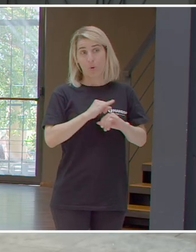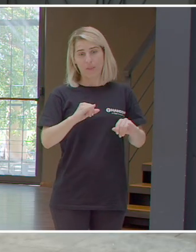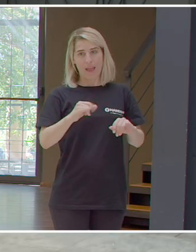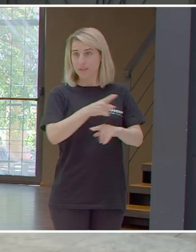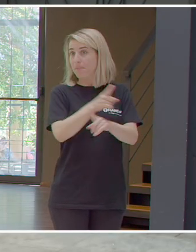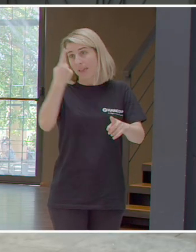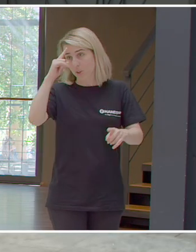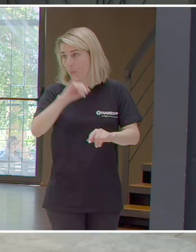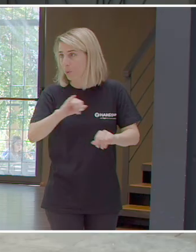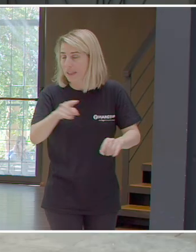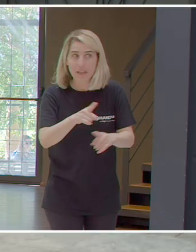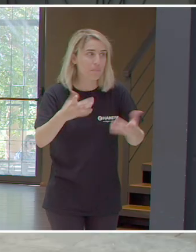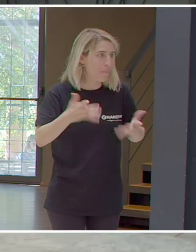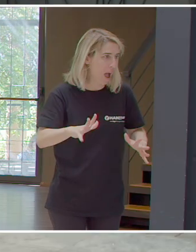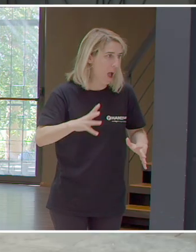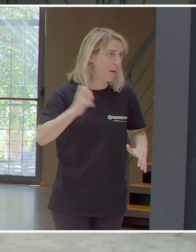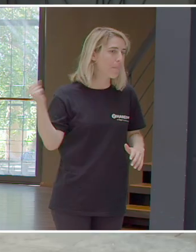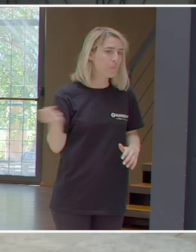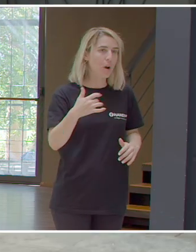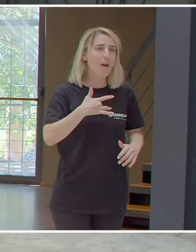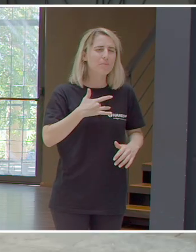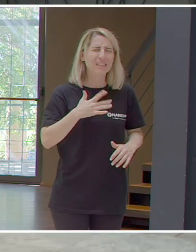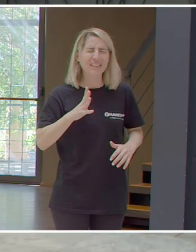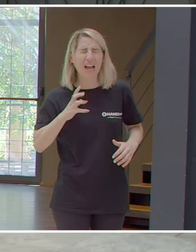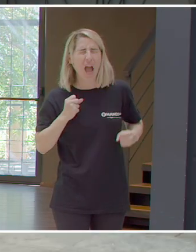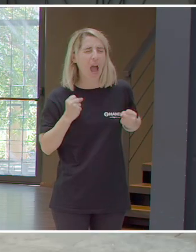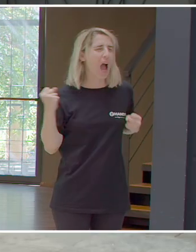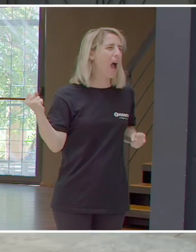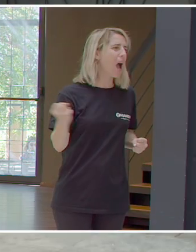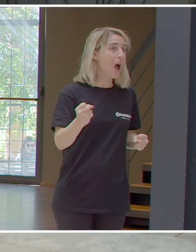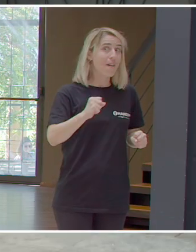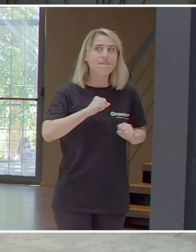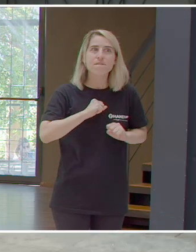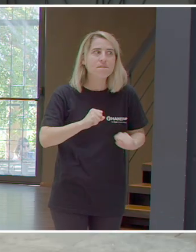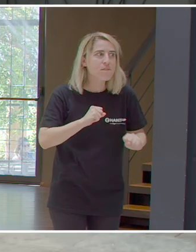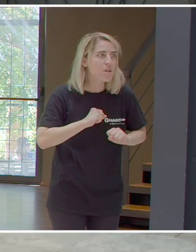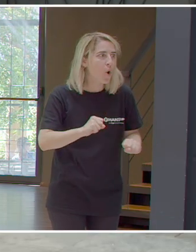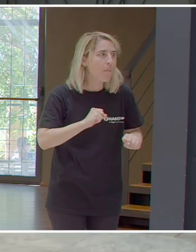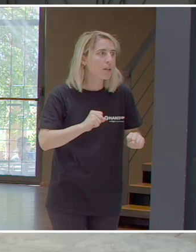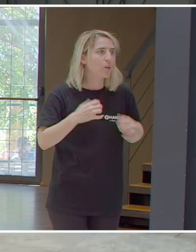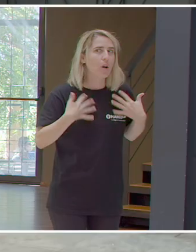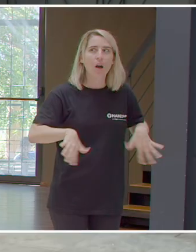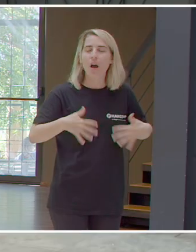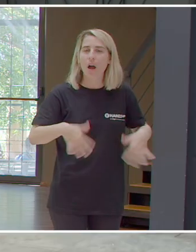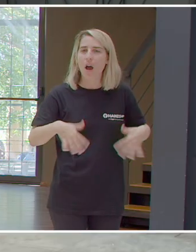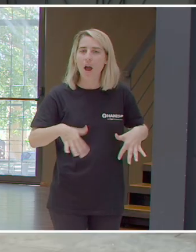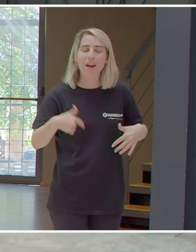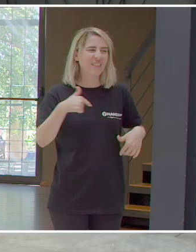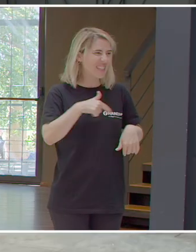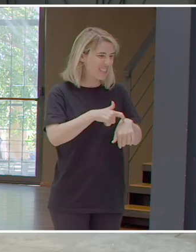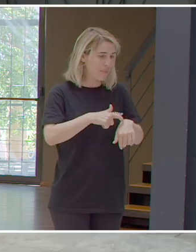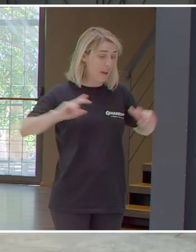as I've heard from my patient, it's very uncomfortable and also very scary. So 91% reduction in chest pain